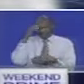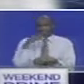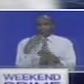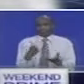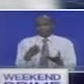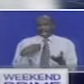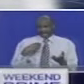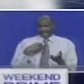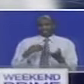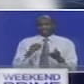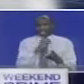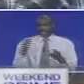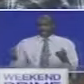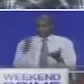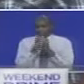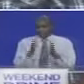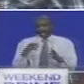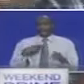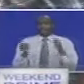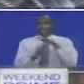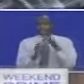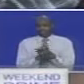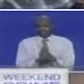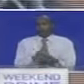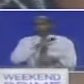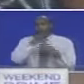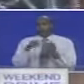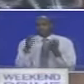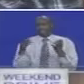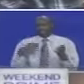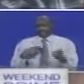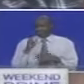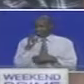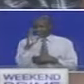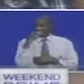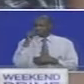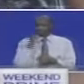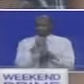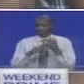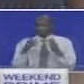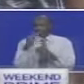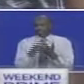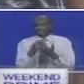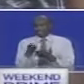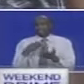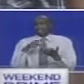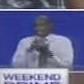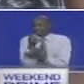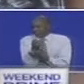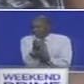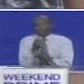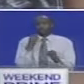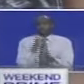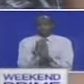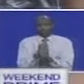their employer and the ministry. All these things that vice chancellors did with this money, other than the little that they paid to staff,